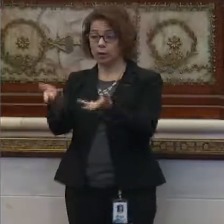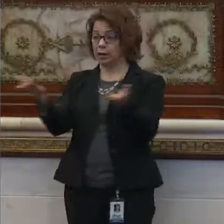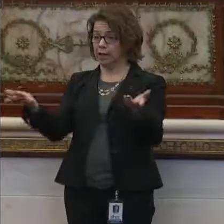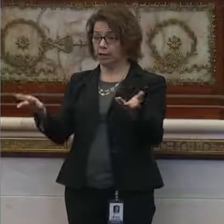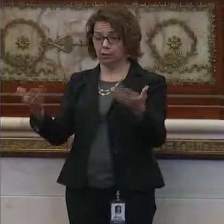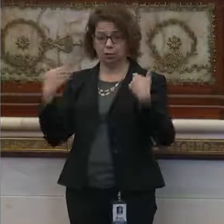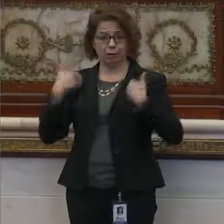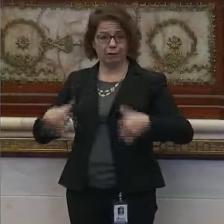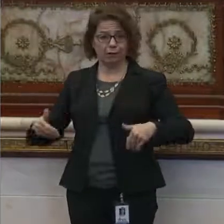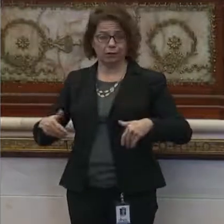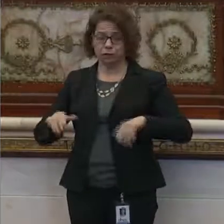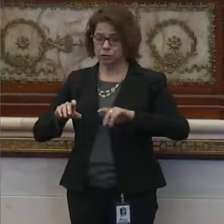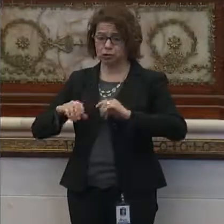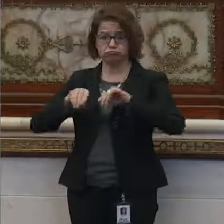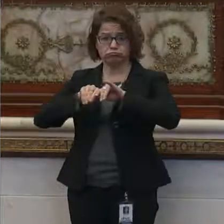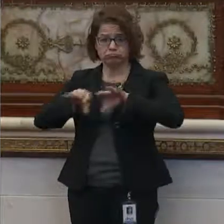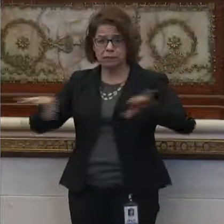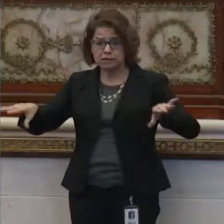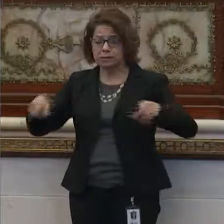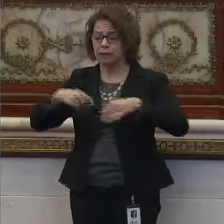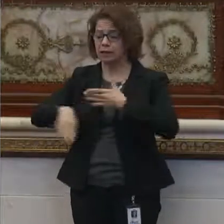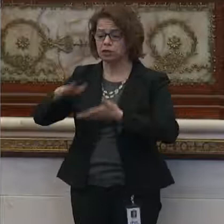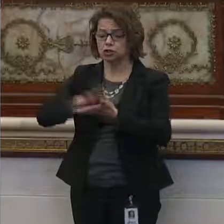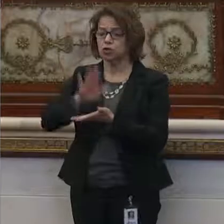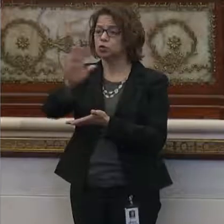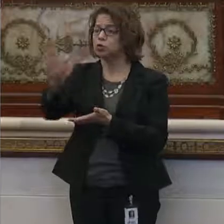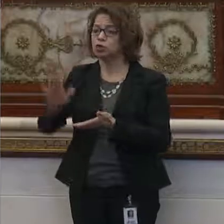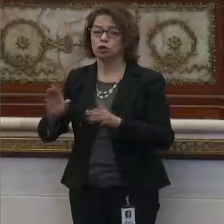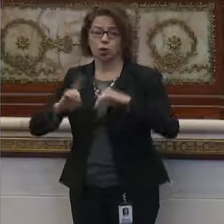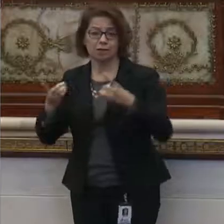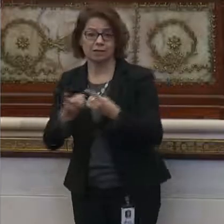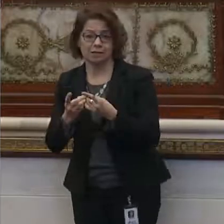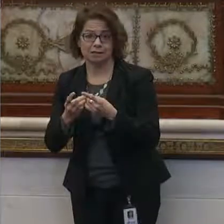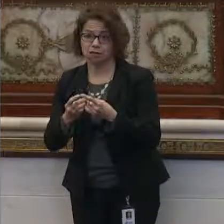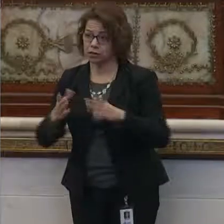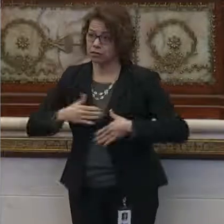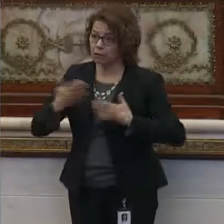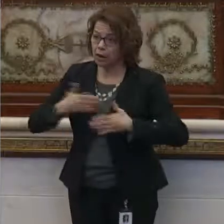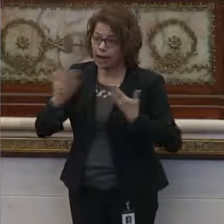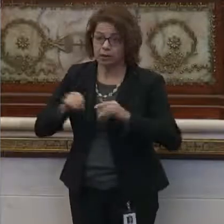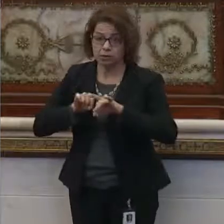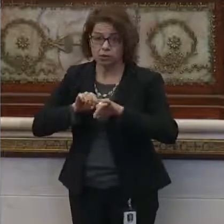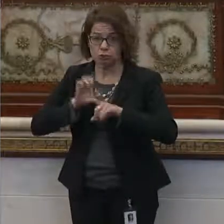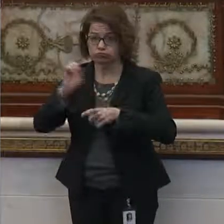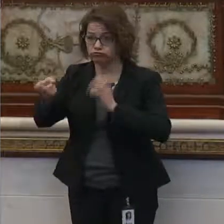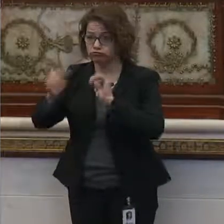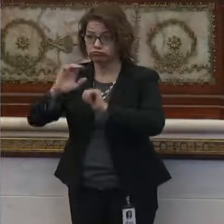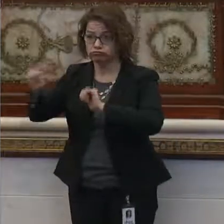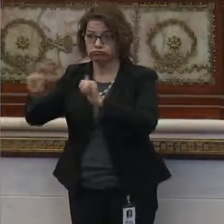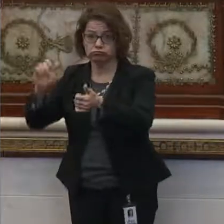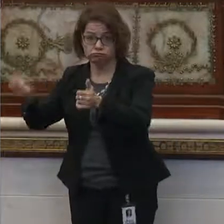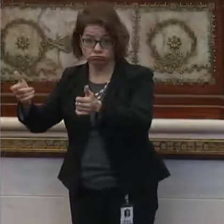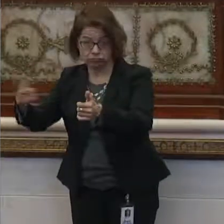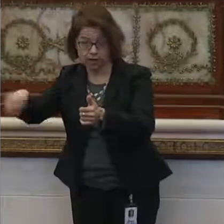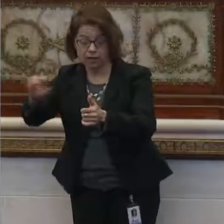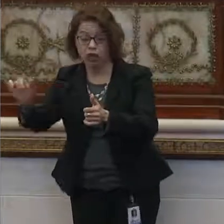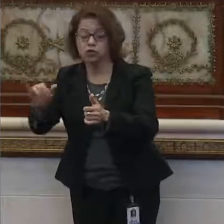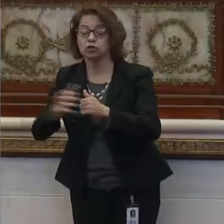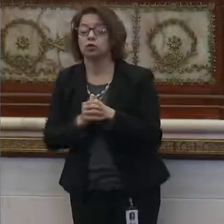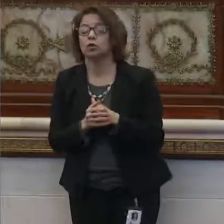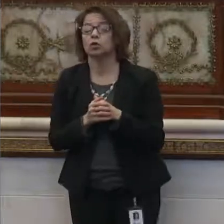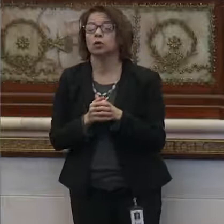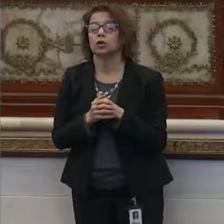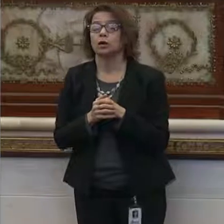to expand our programs into schools that may be in your district. And then what we do is after the introduction of those programs, if it's part of a